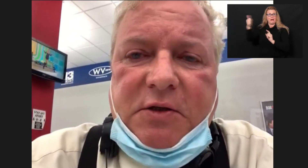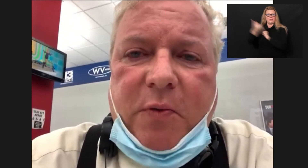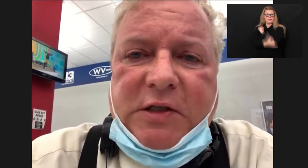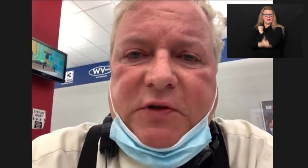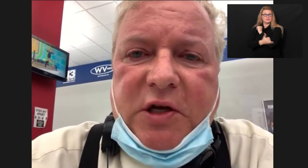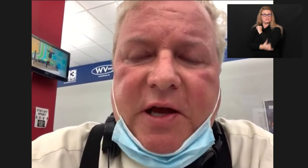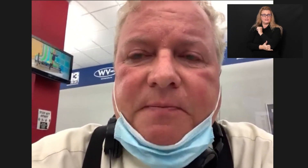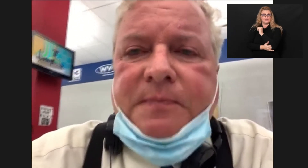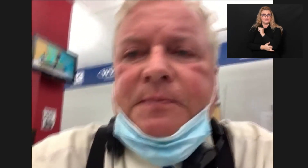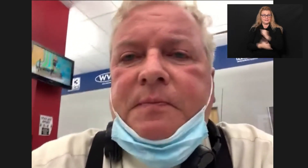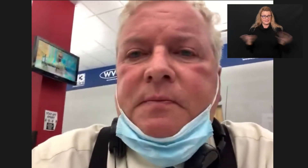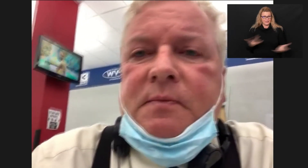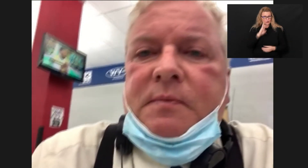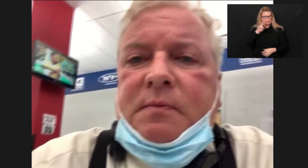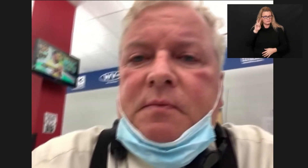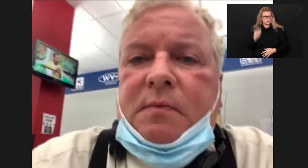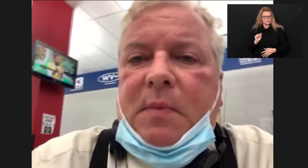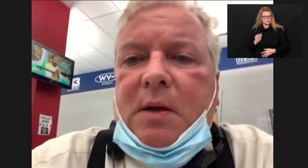gets into West Virginia?